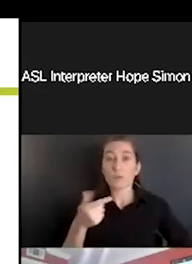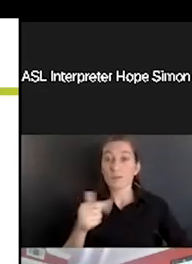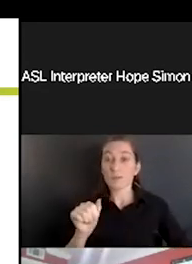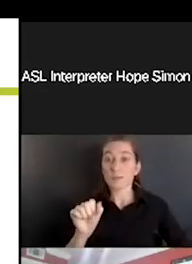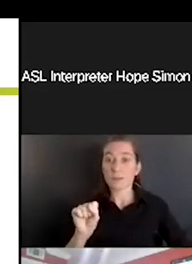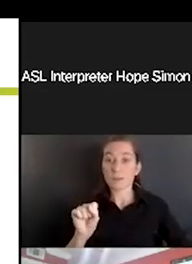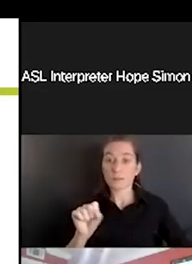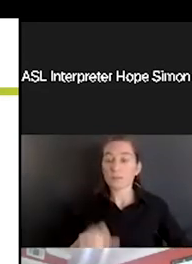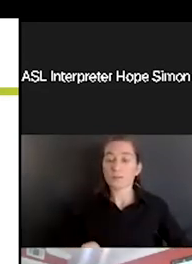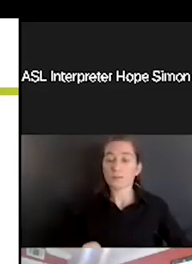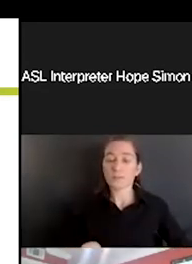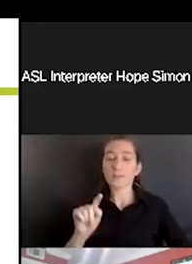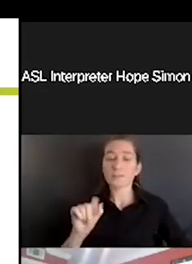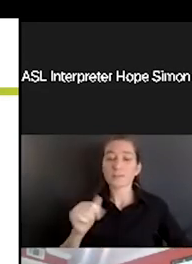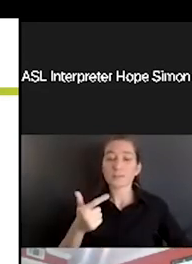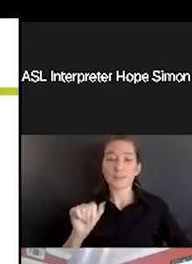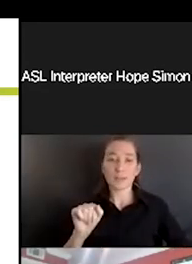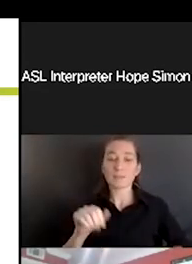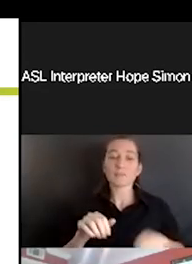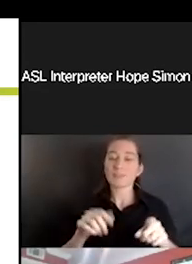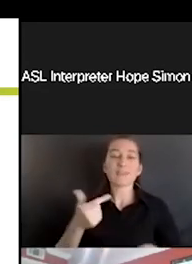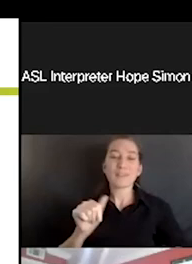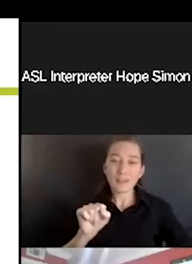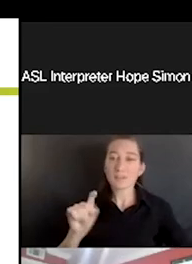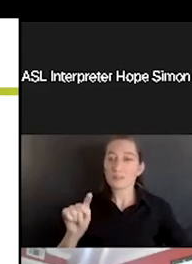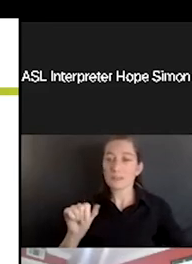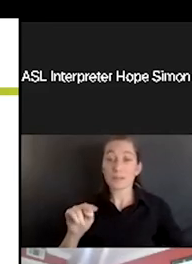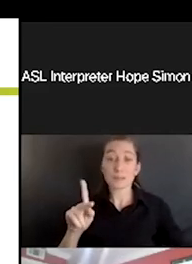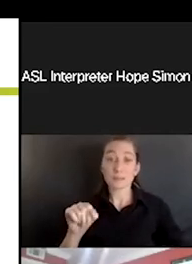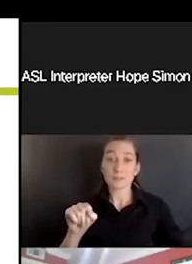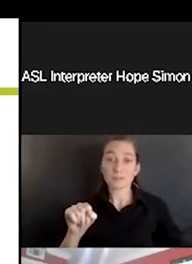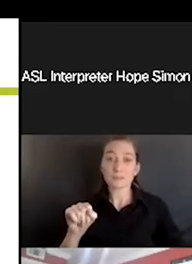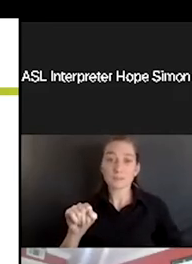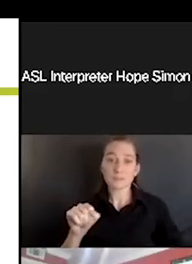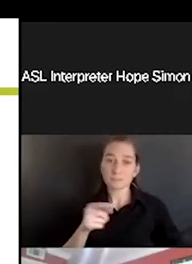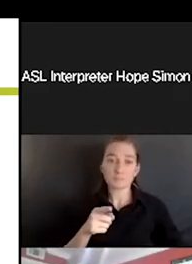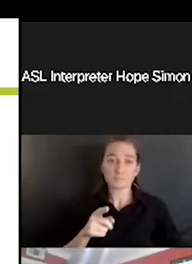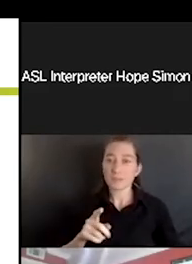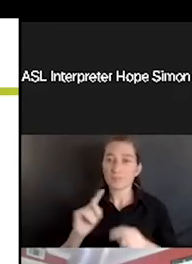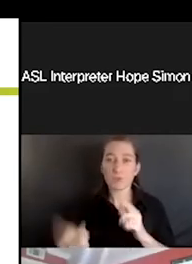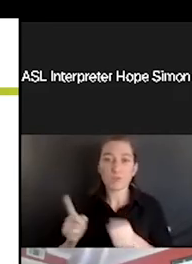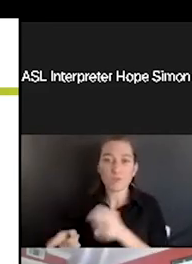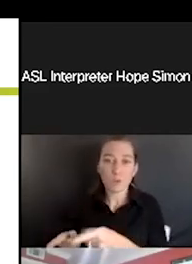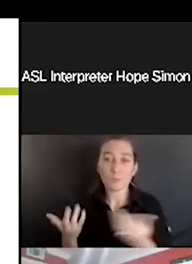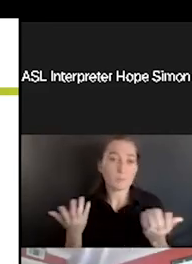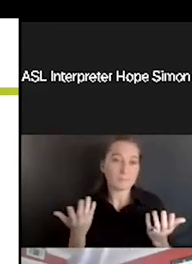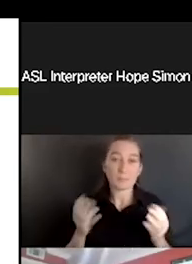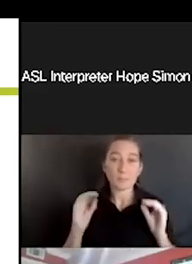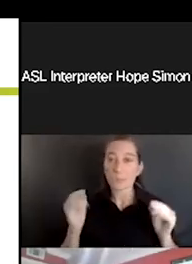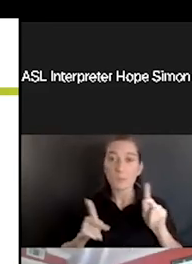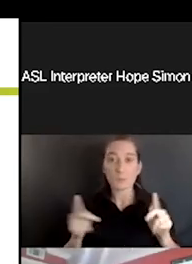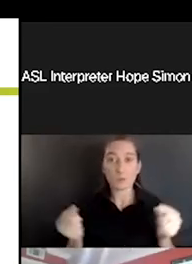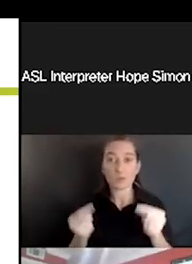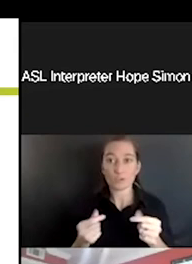tanks, you know, that fell down. Luckily, nobody got hurt. So, you know, one of the things that we as the